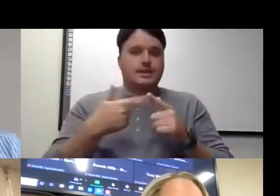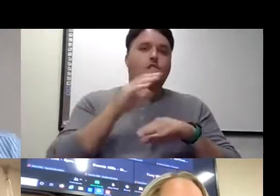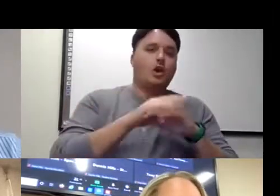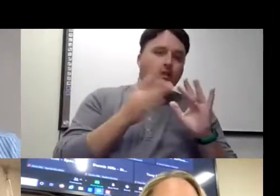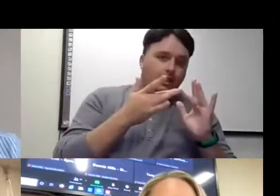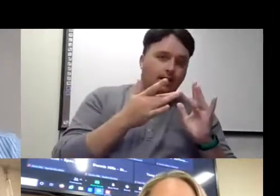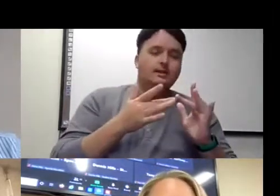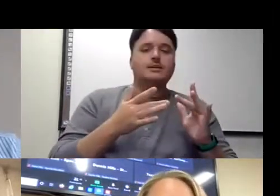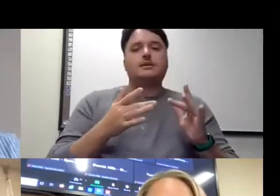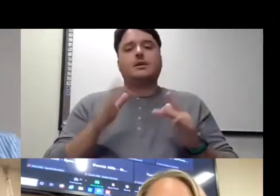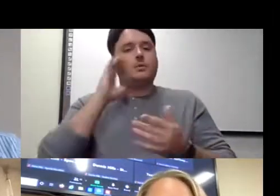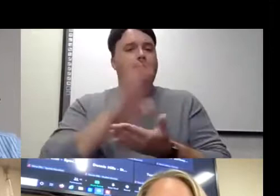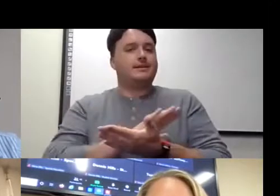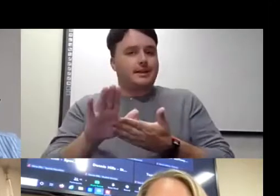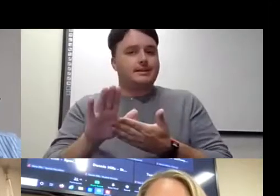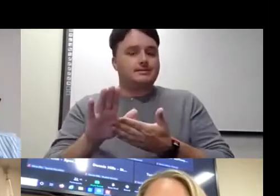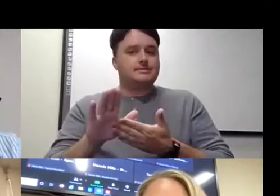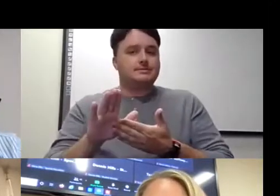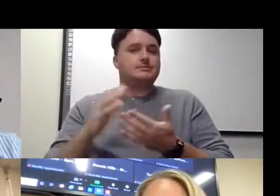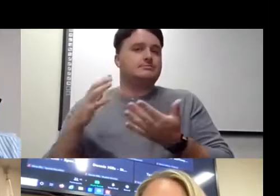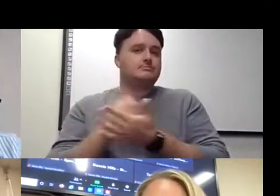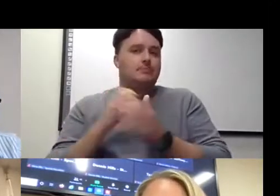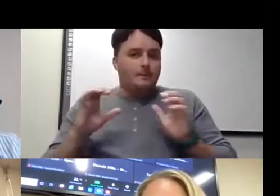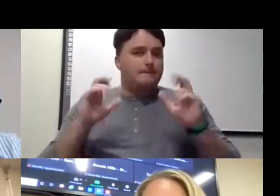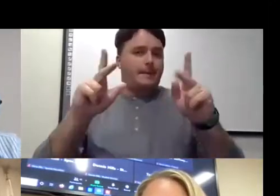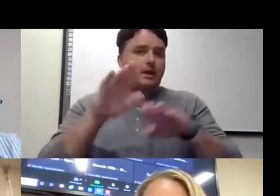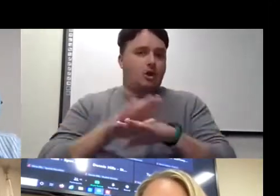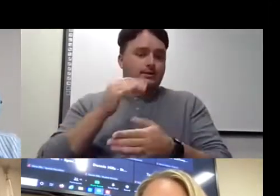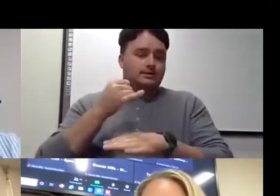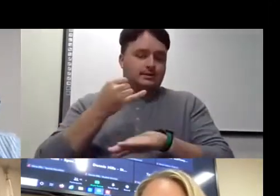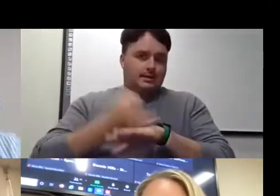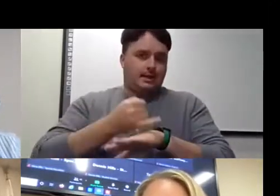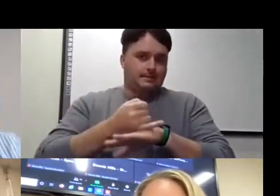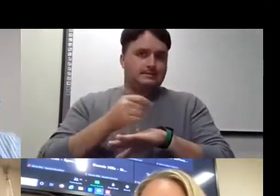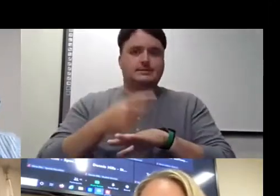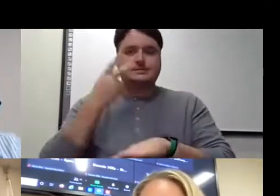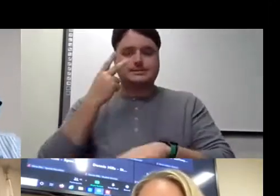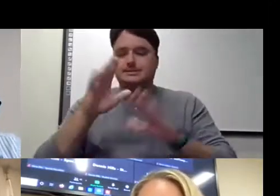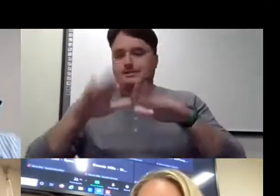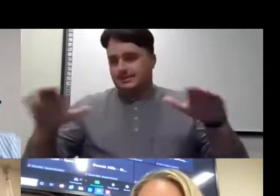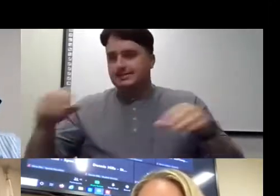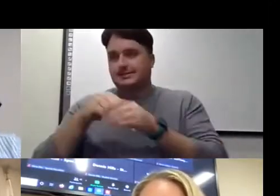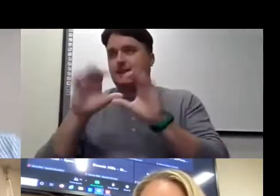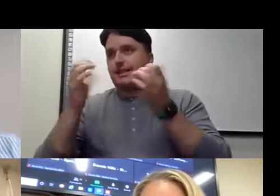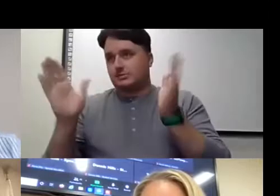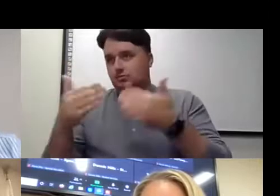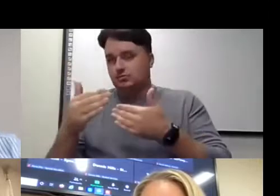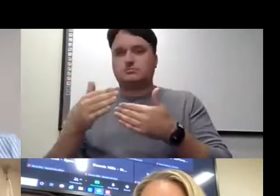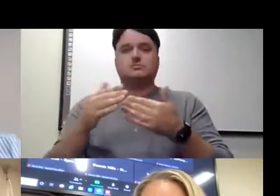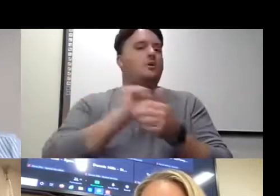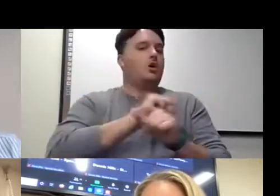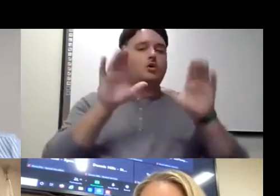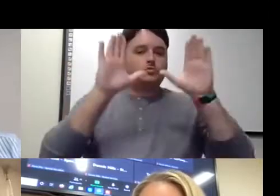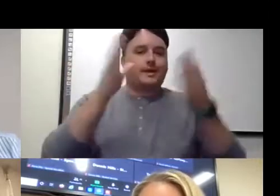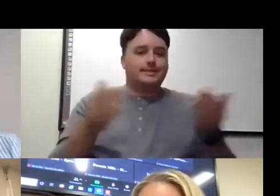and it's really going to be nice to get a chance to go back on campus and see kids in classrooms and all the great things that are